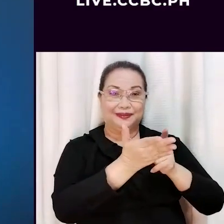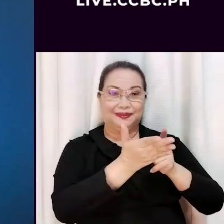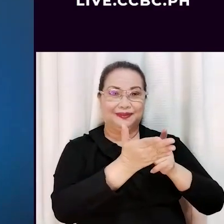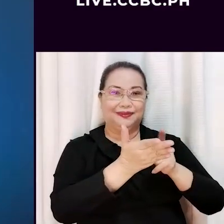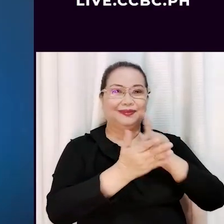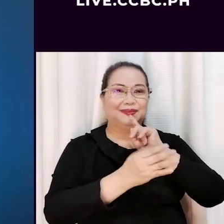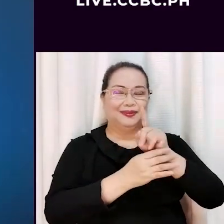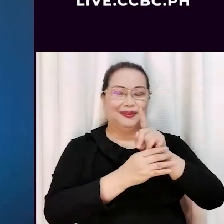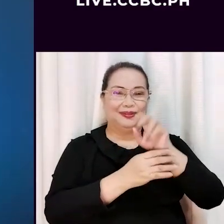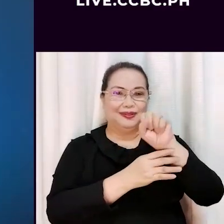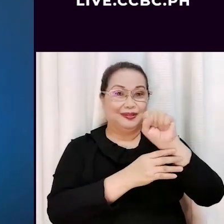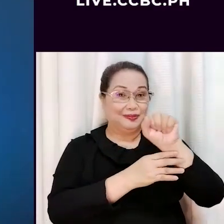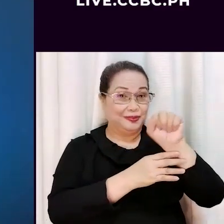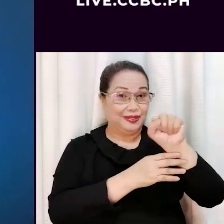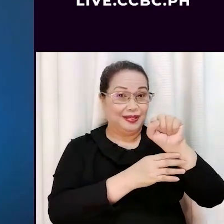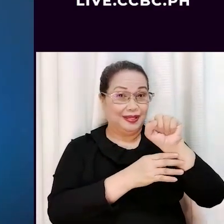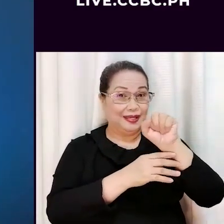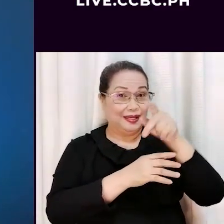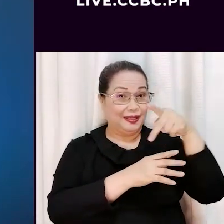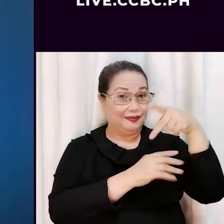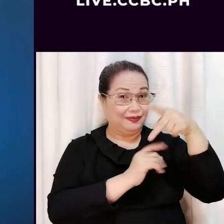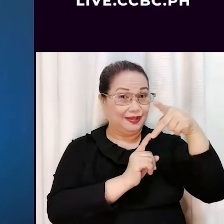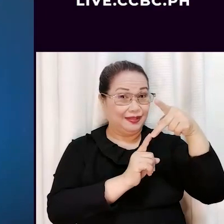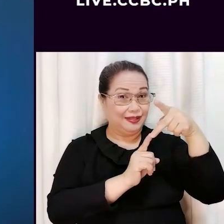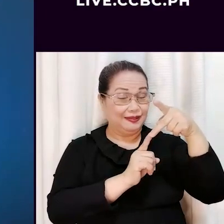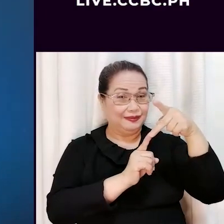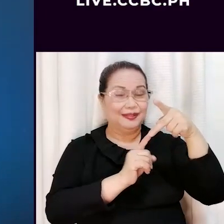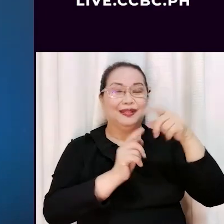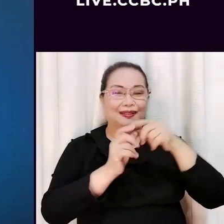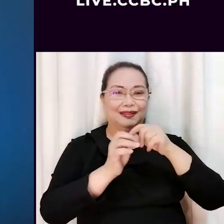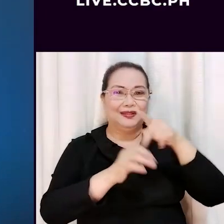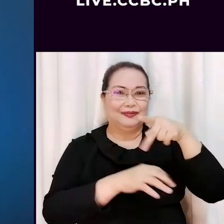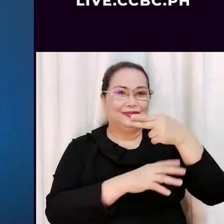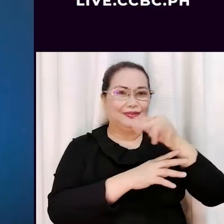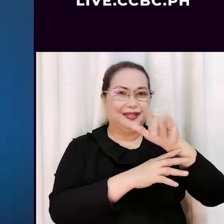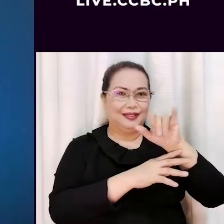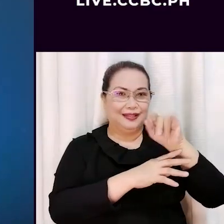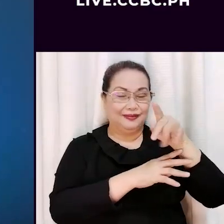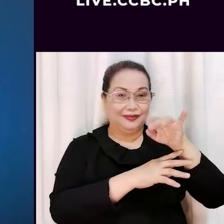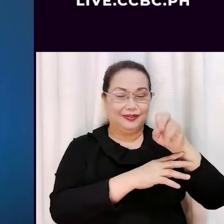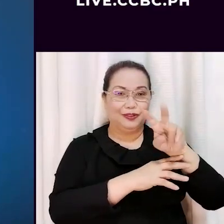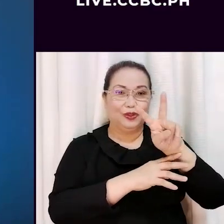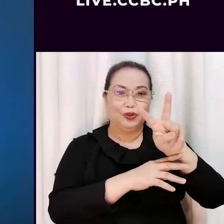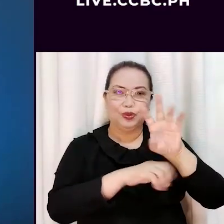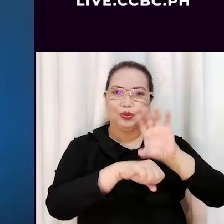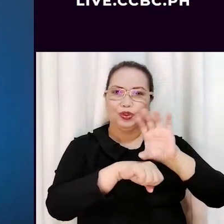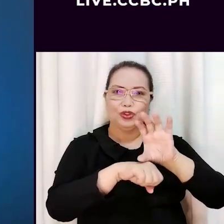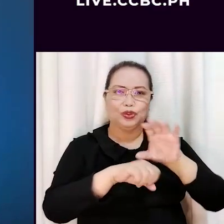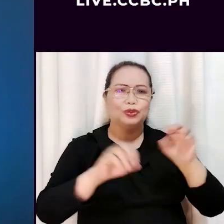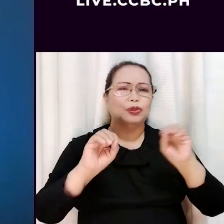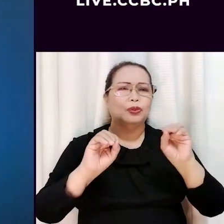sections, Smyrna and Philadelphia, are the churches that do not have any